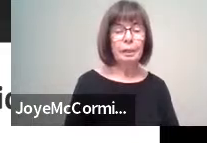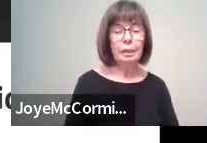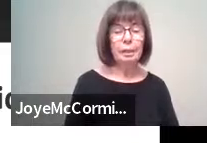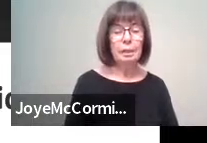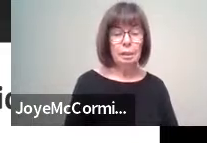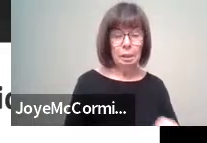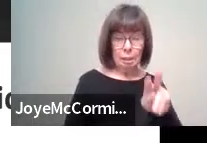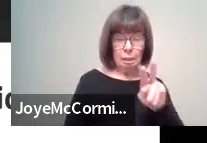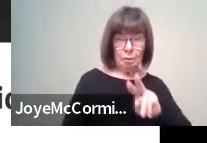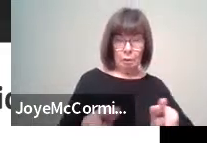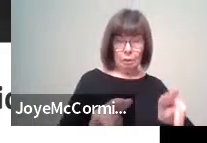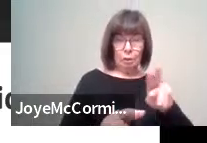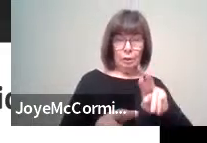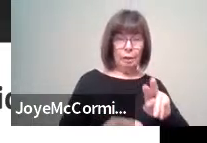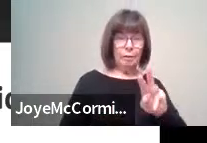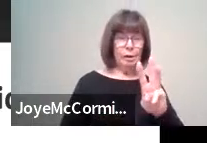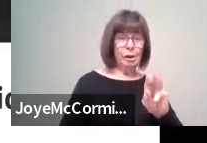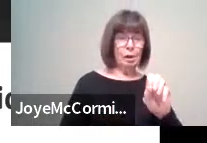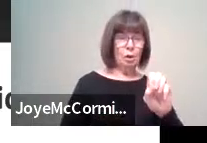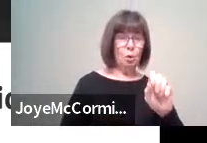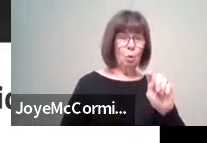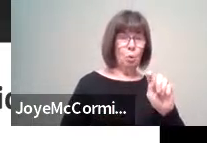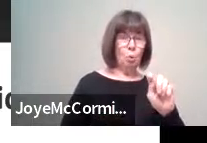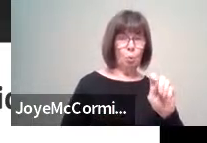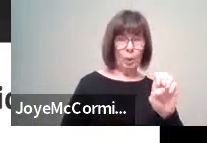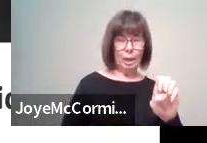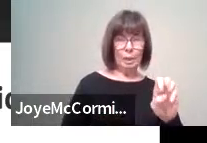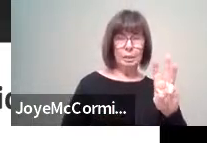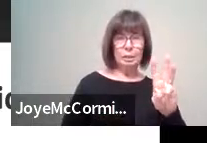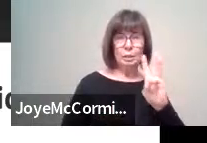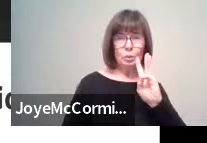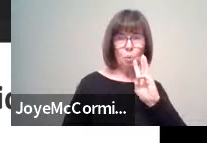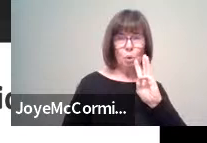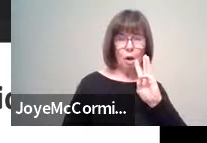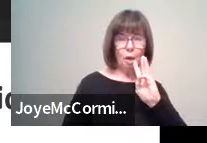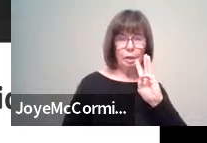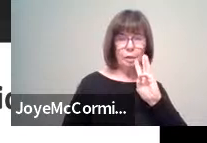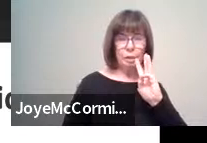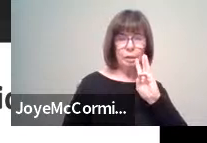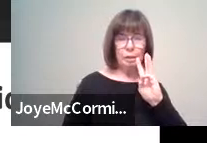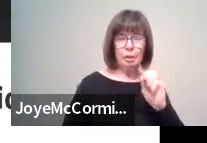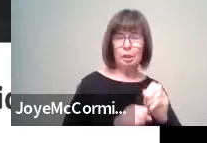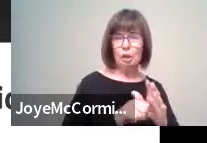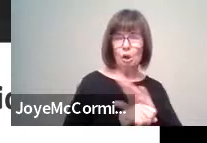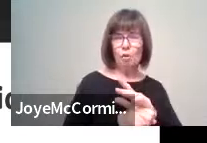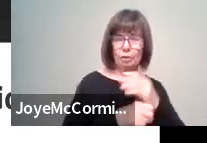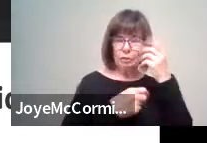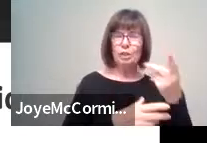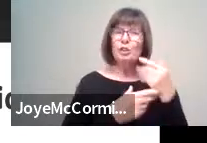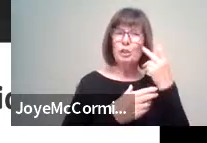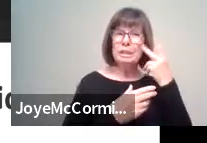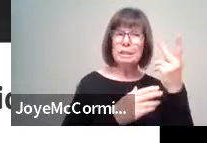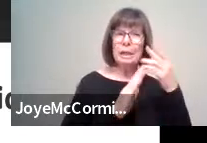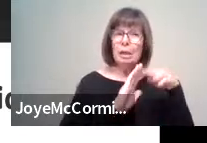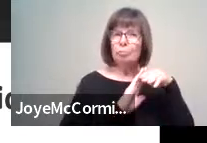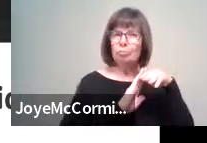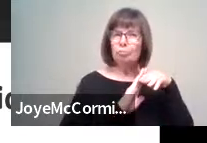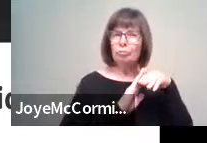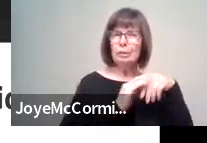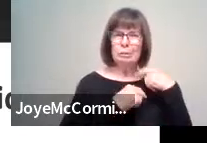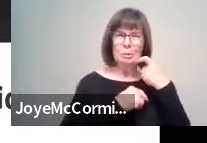And if you look at our wastewater COVID data, you see a similar trend, a steady decline over the last 2